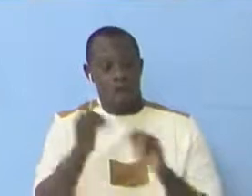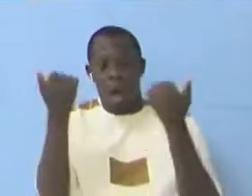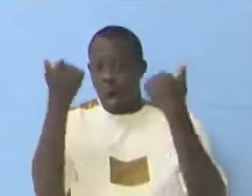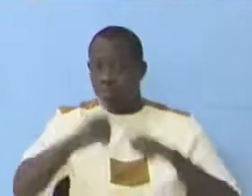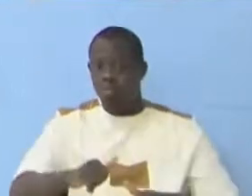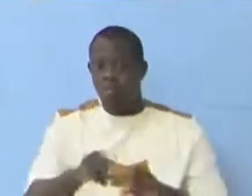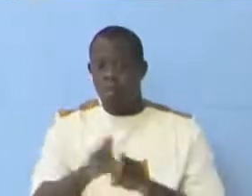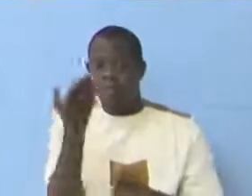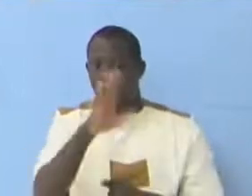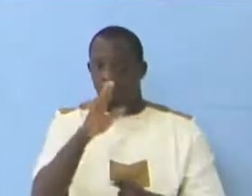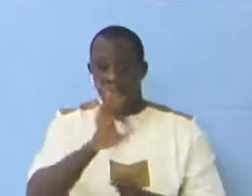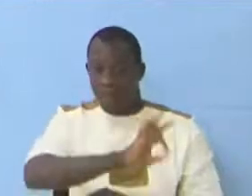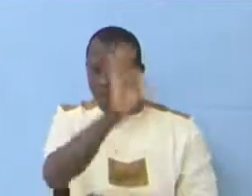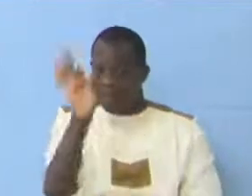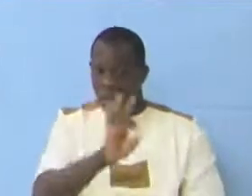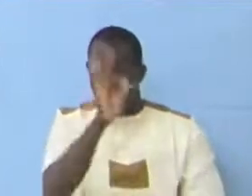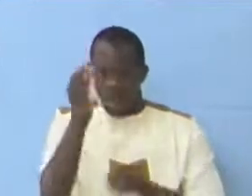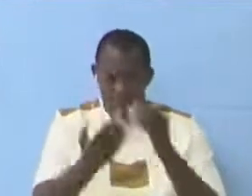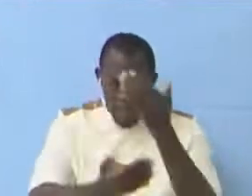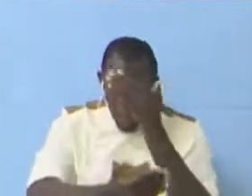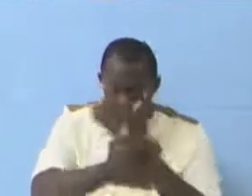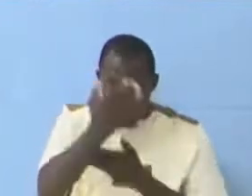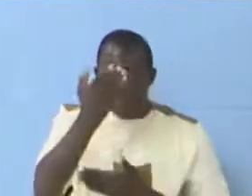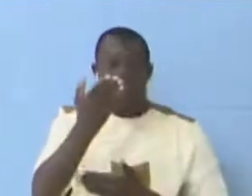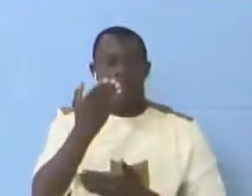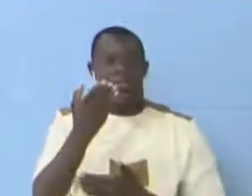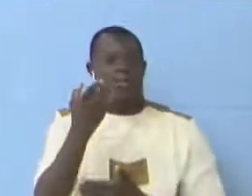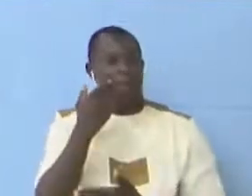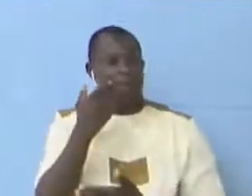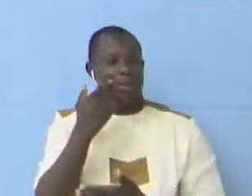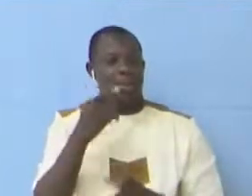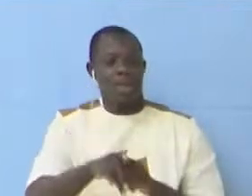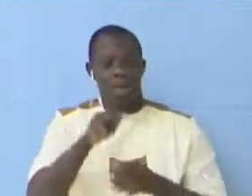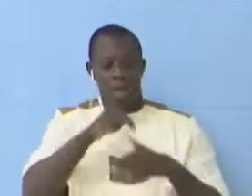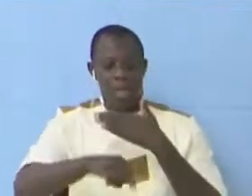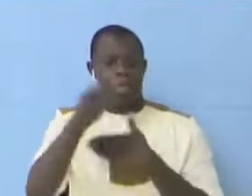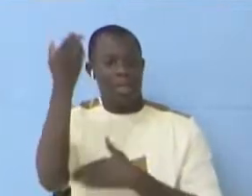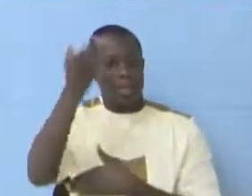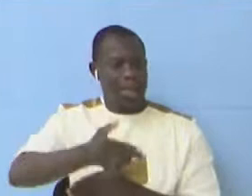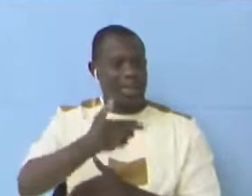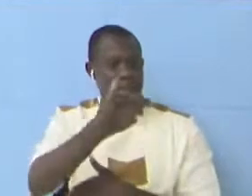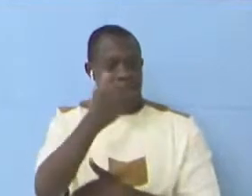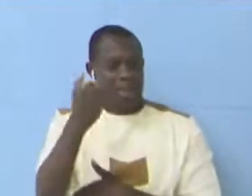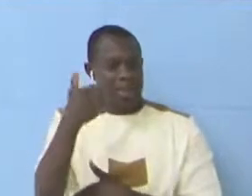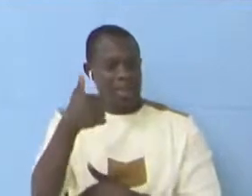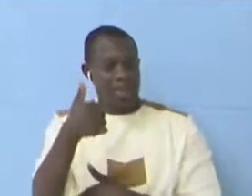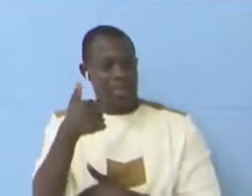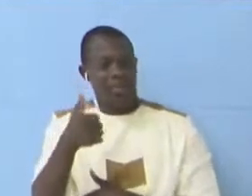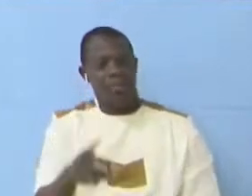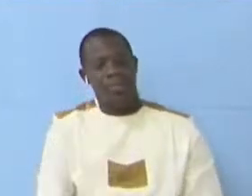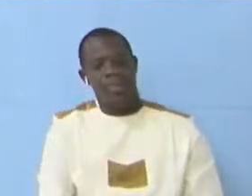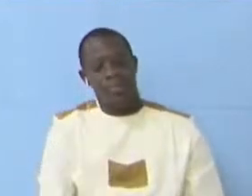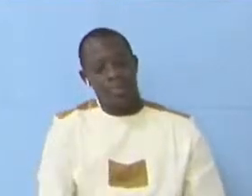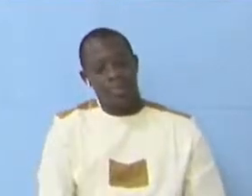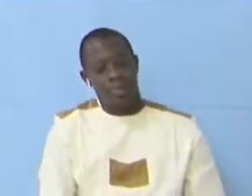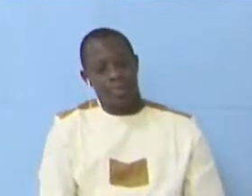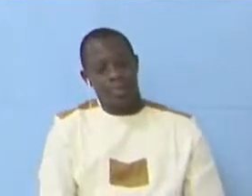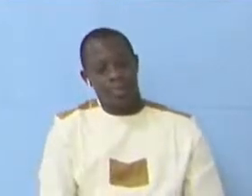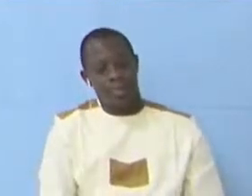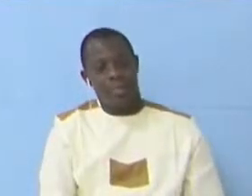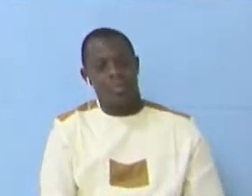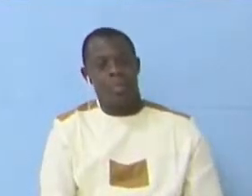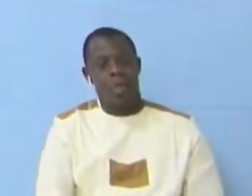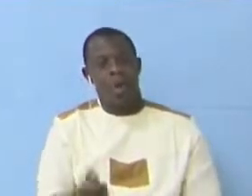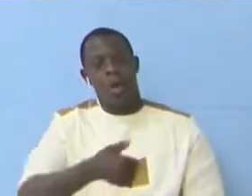very early days. In 1996, mu nga commencé nag ca ndoorte ga atum 1996.